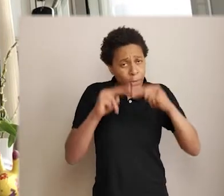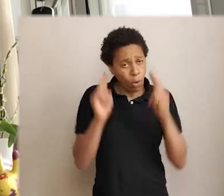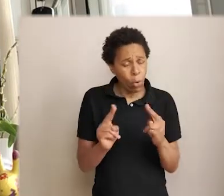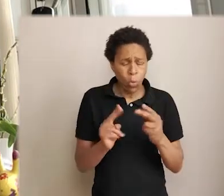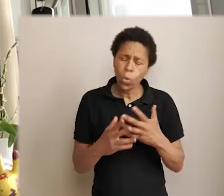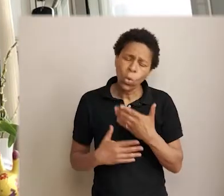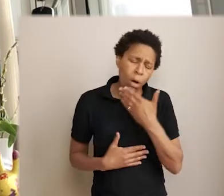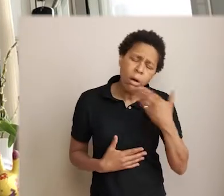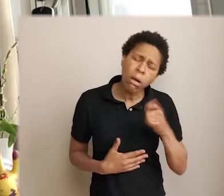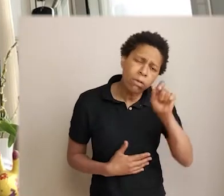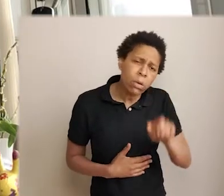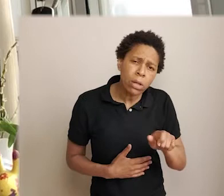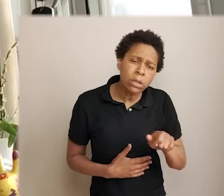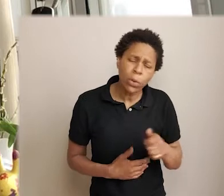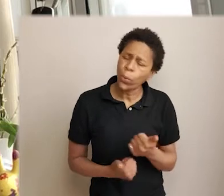Because